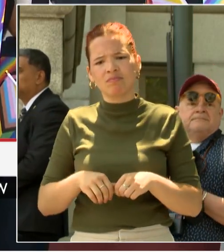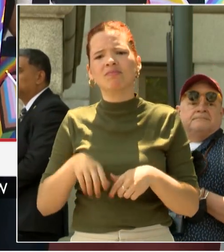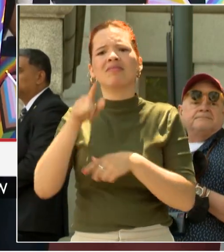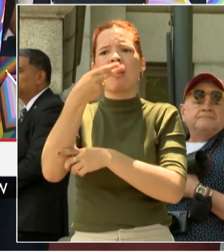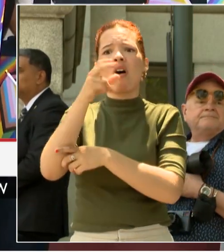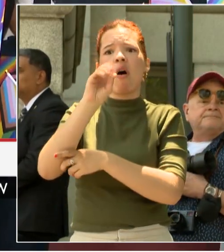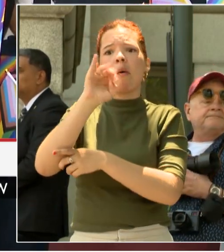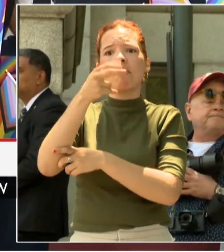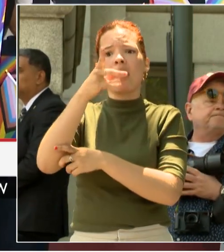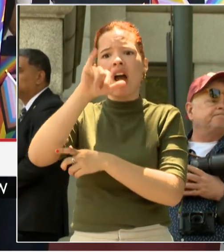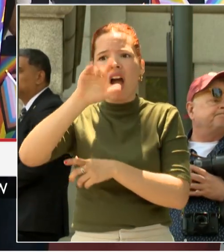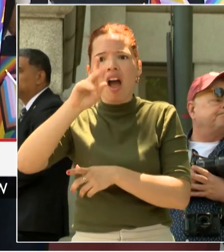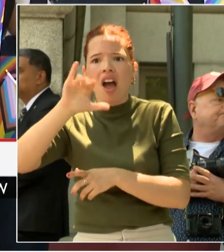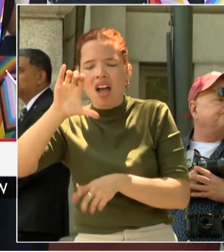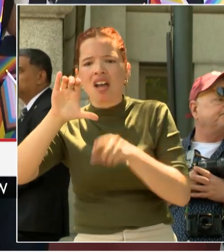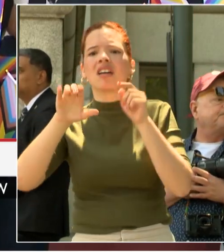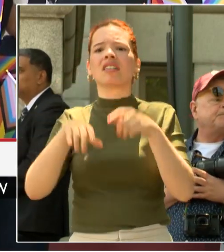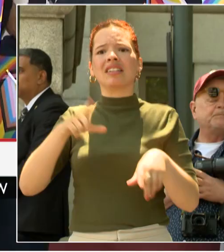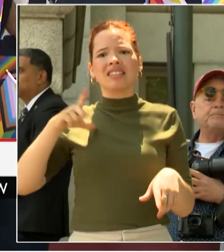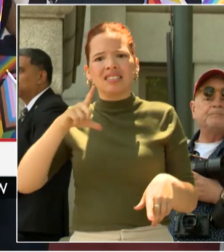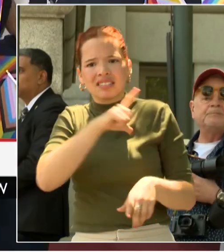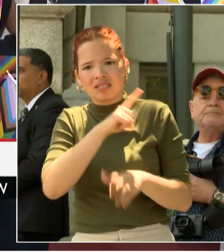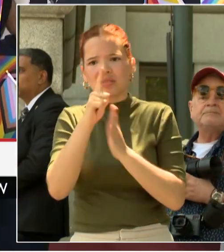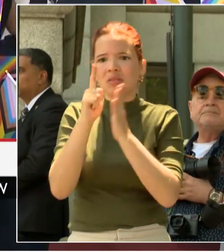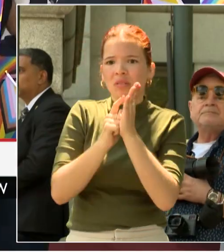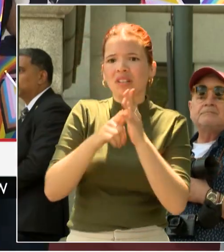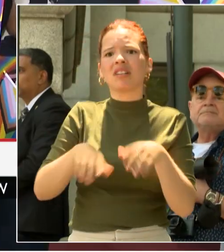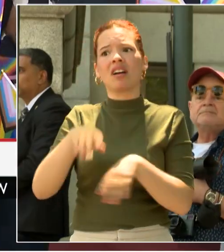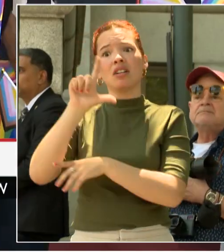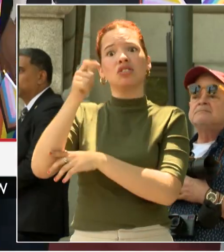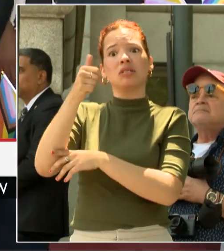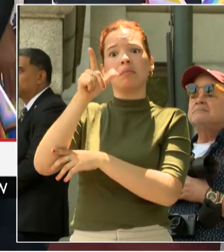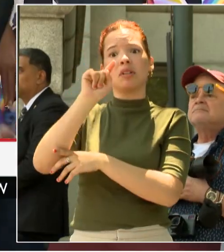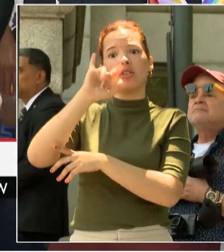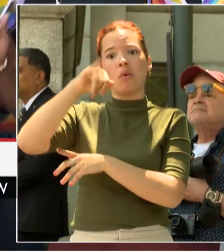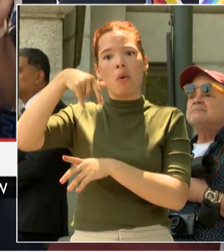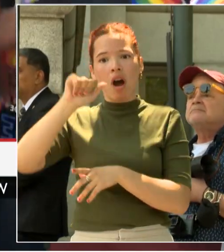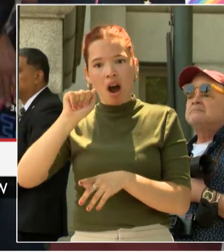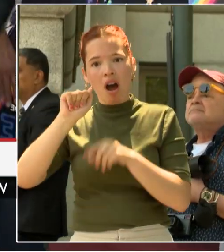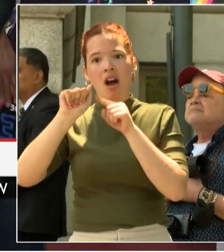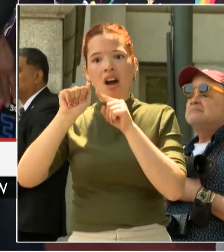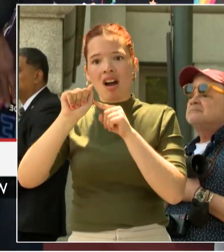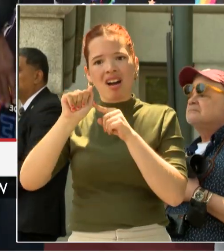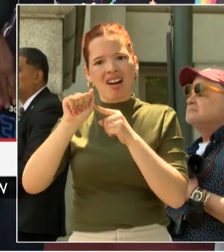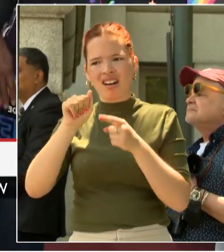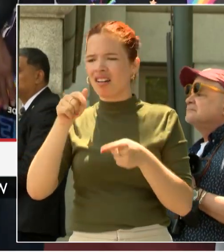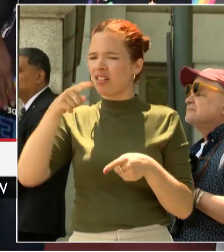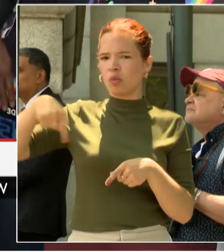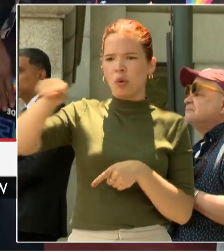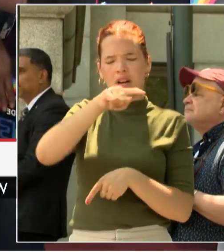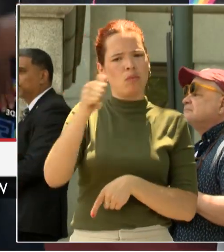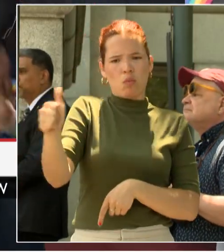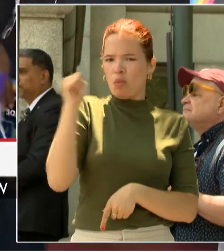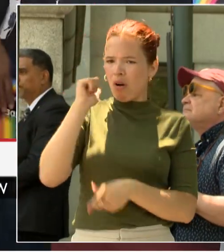an LGBTQ+A community will not be erased. Somebody say,